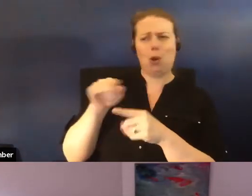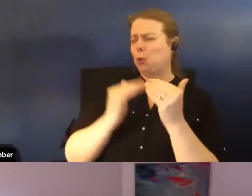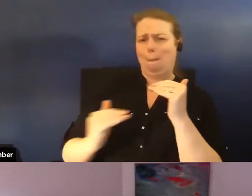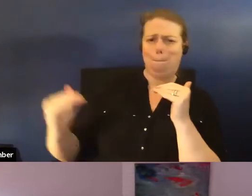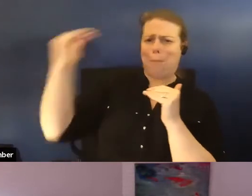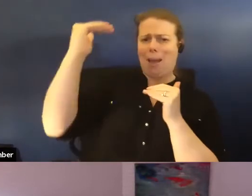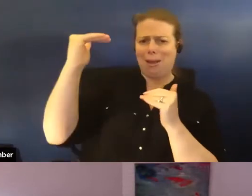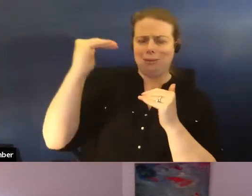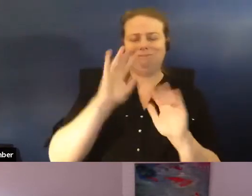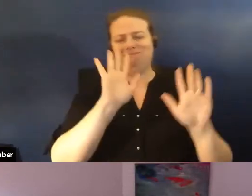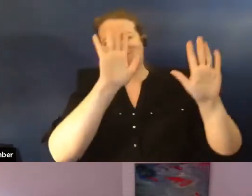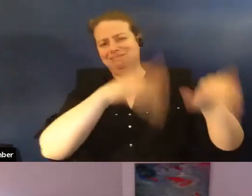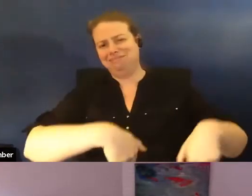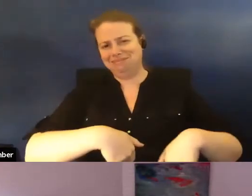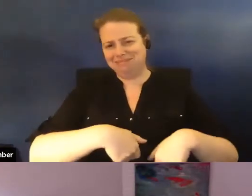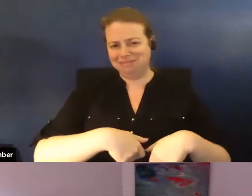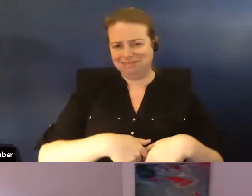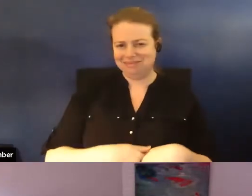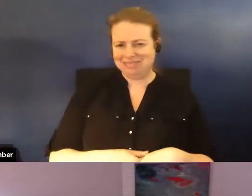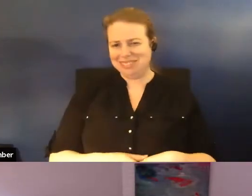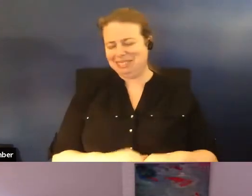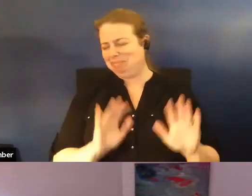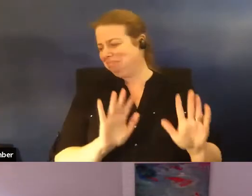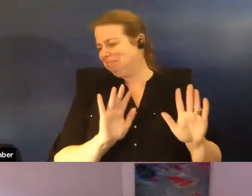Oh, please, give it a rest.